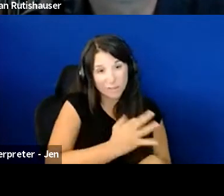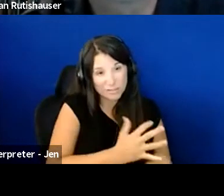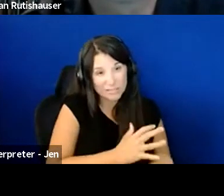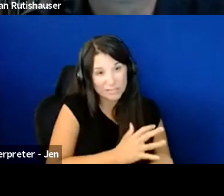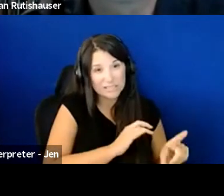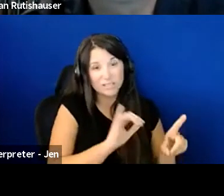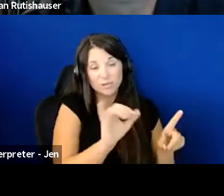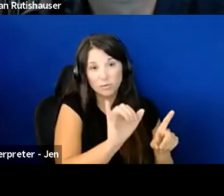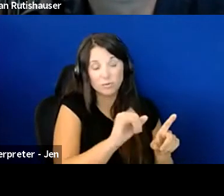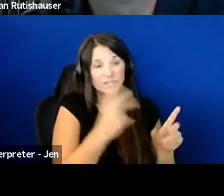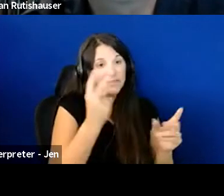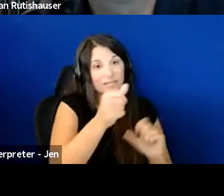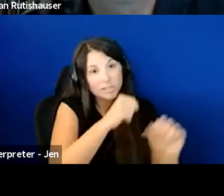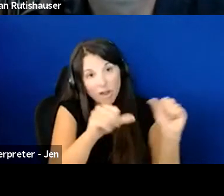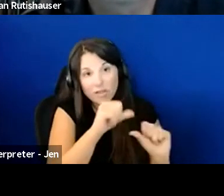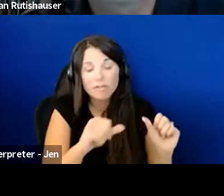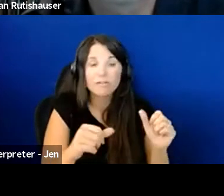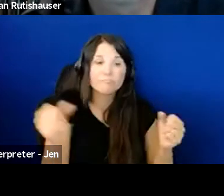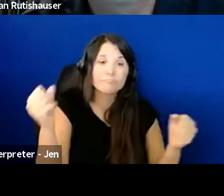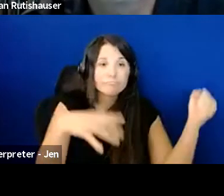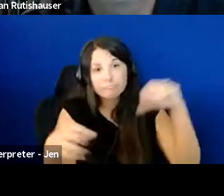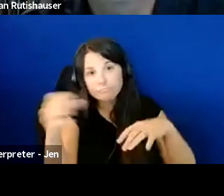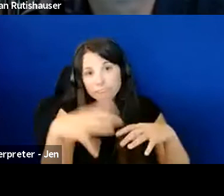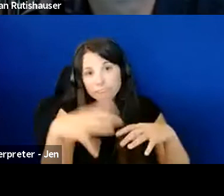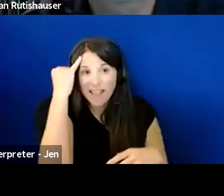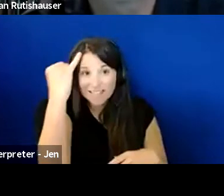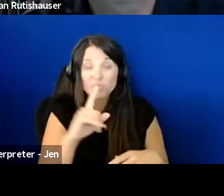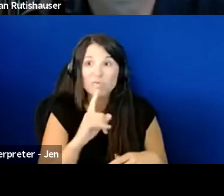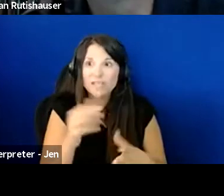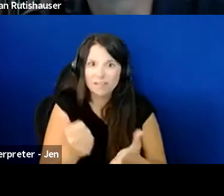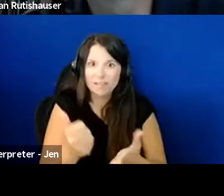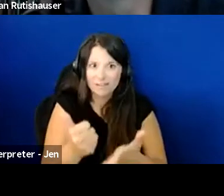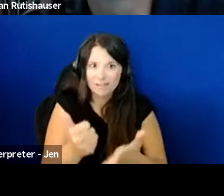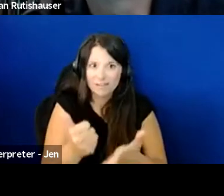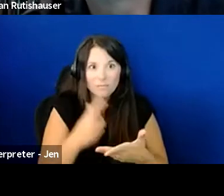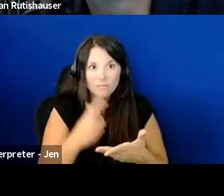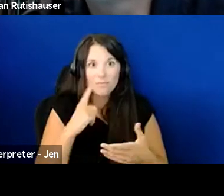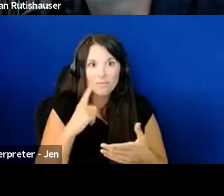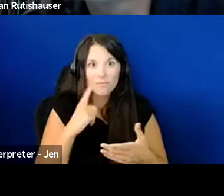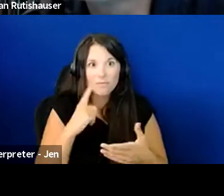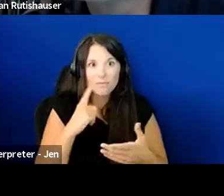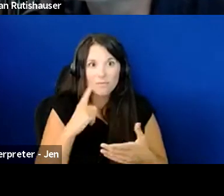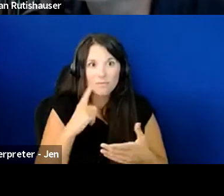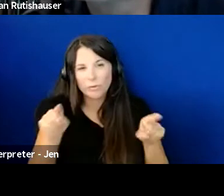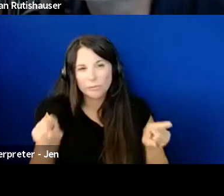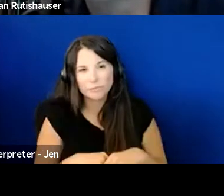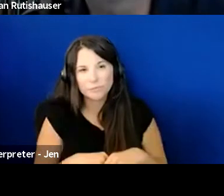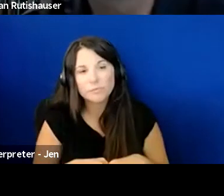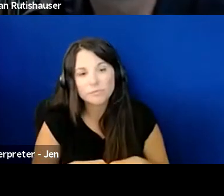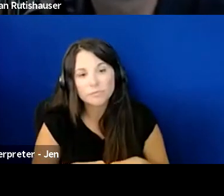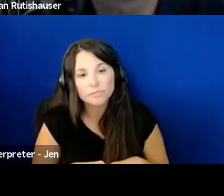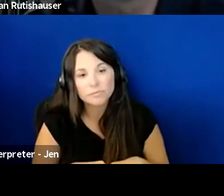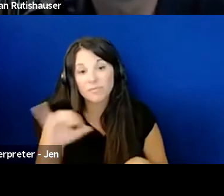each other idea. And it actually helped to create why I was doing both. And I think what Jason said before, because we all